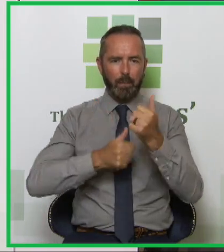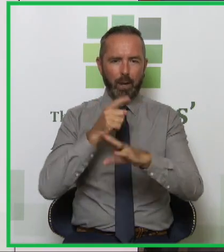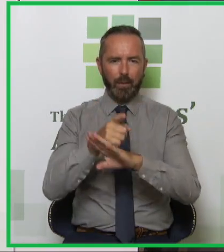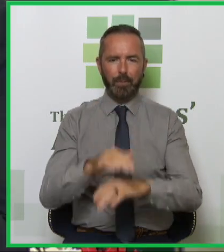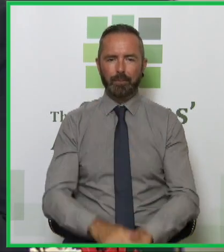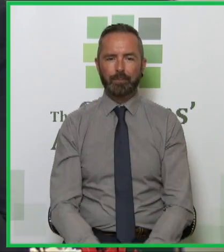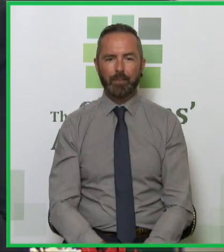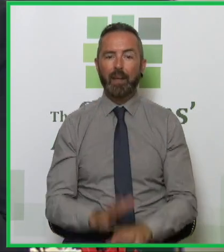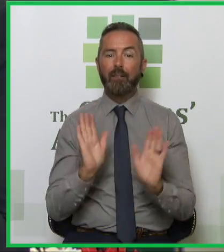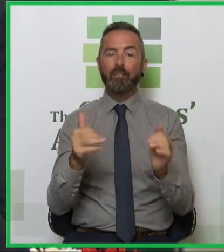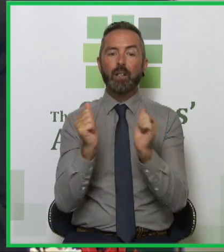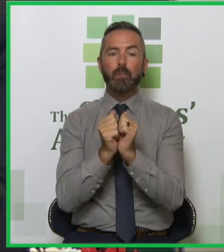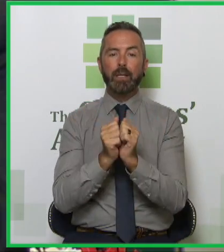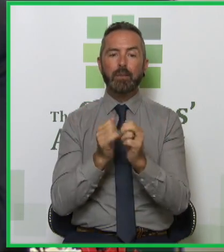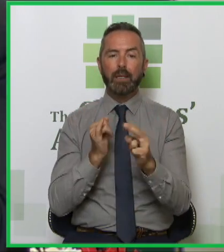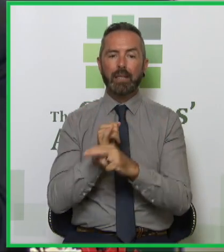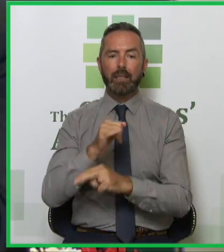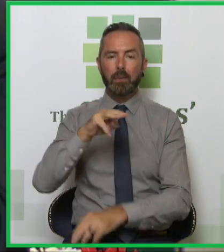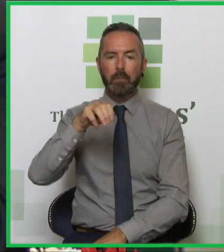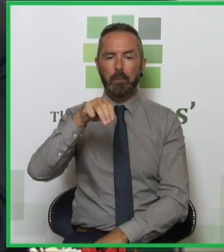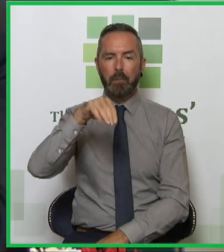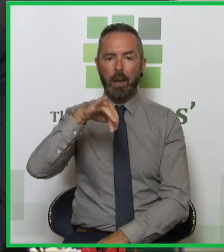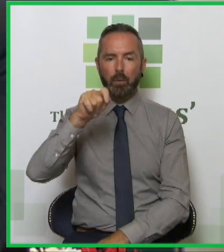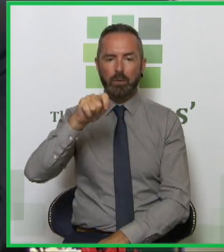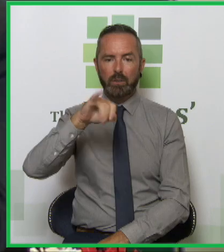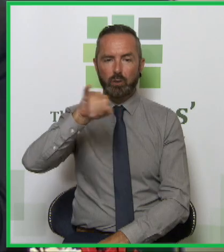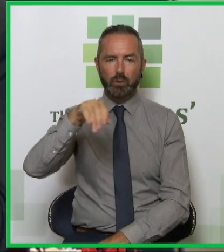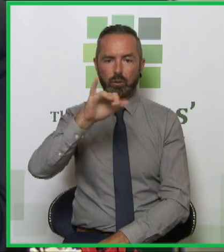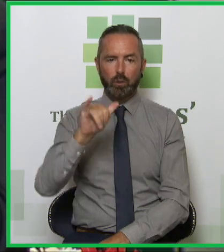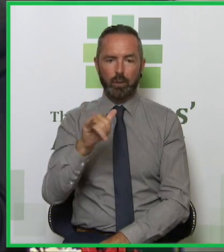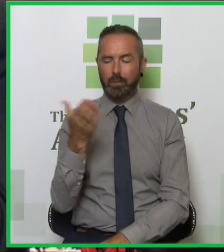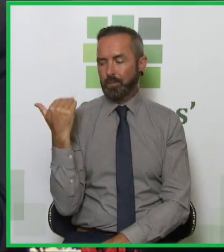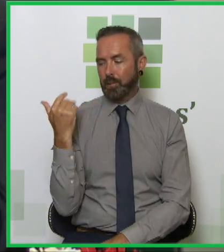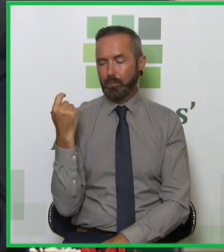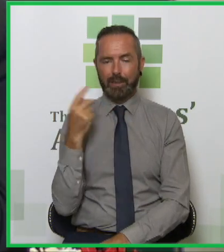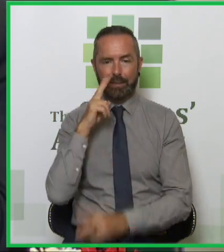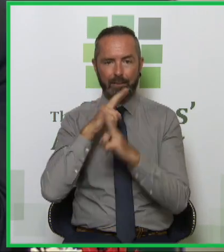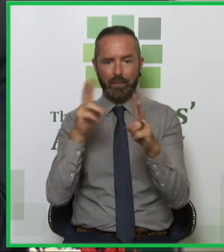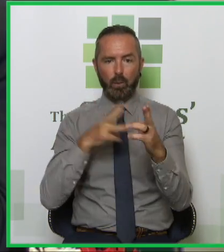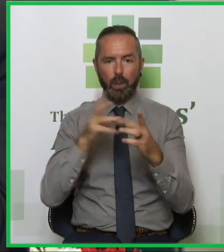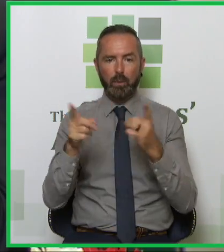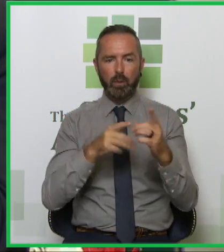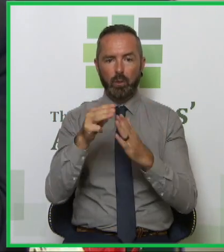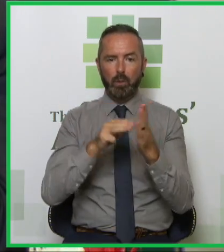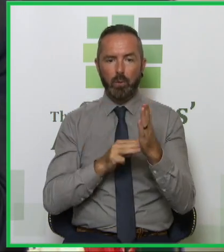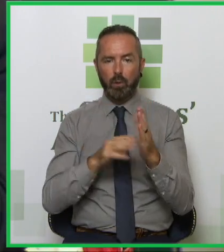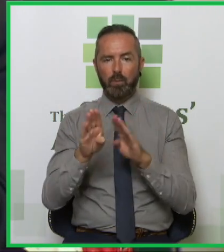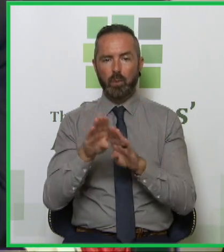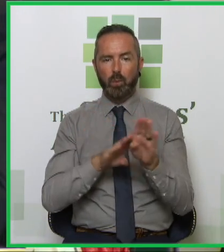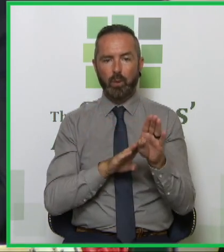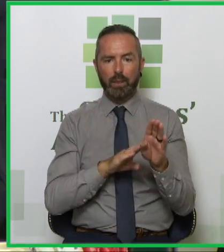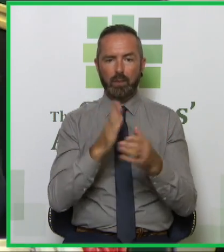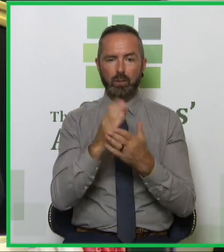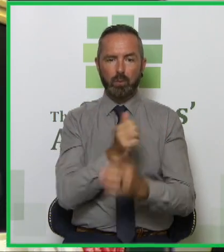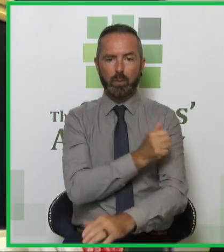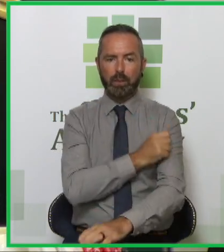I actually met Roger in Mountjoy where he was doing, I was on a recent visit there where he was doing one of his programs with some